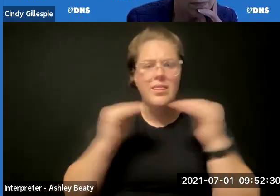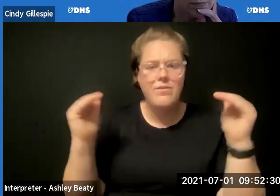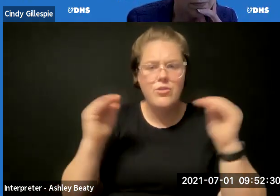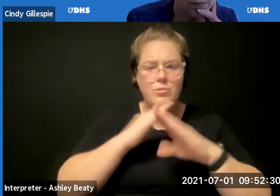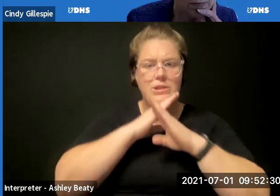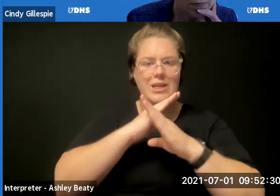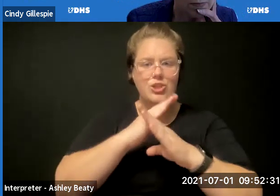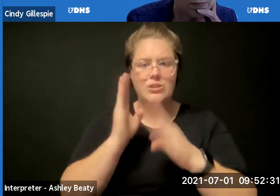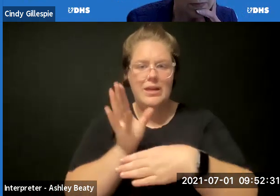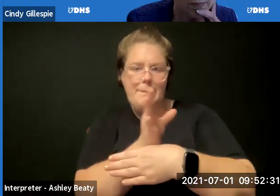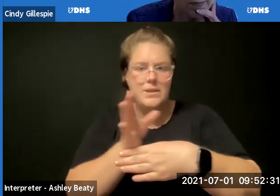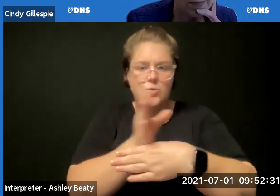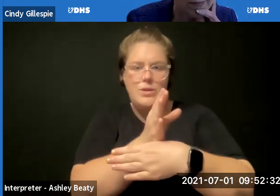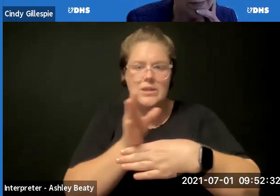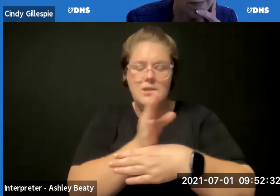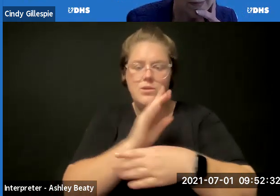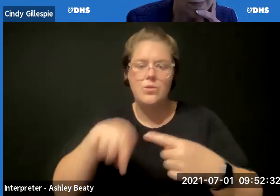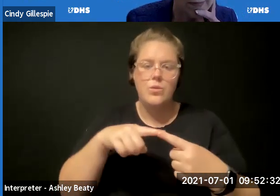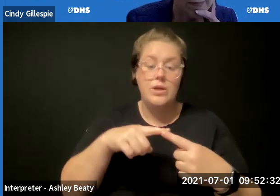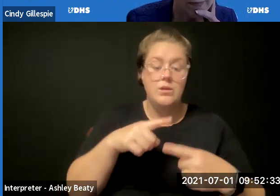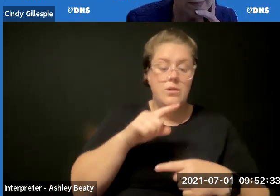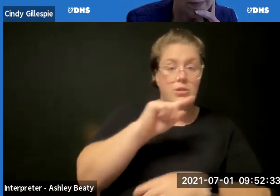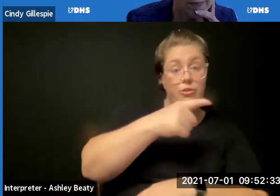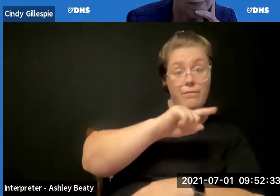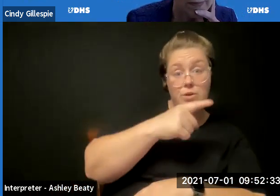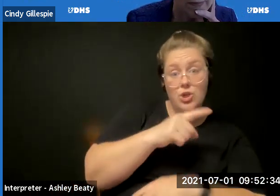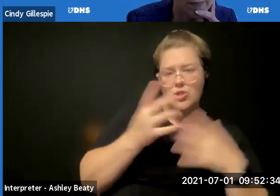will, kind of once you've had that first and second shot, particularly for like